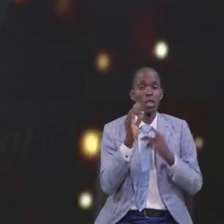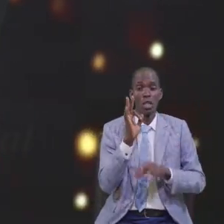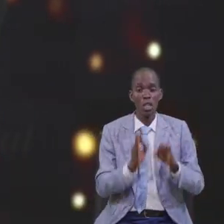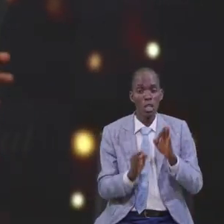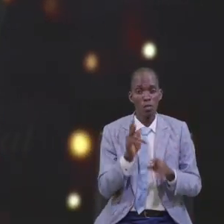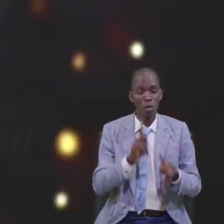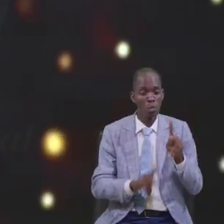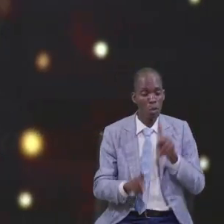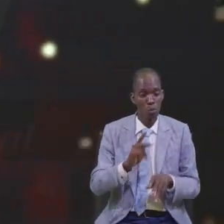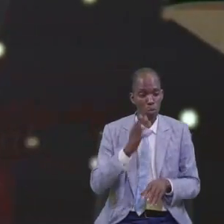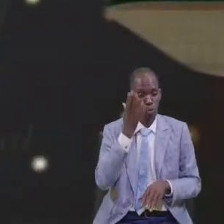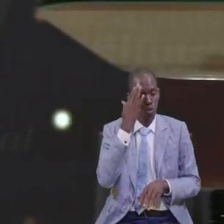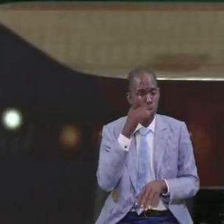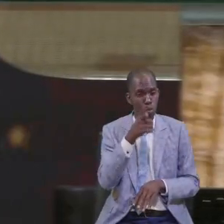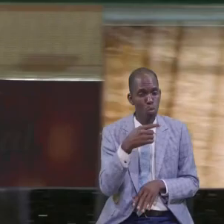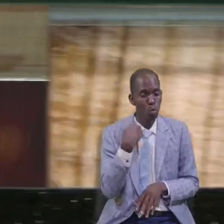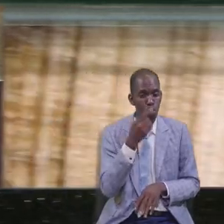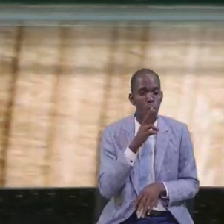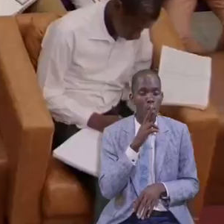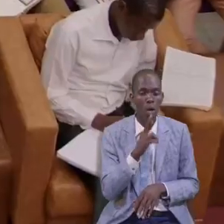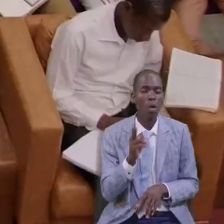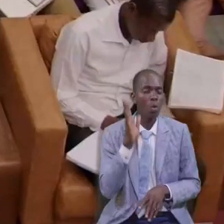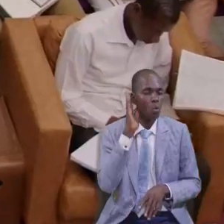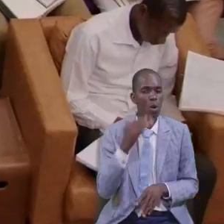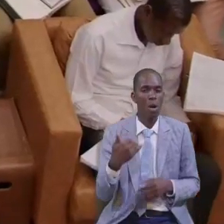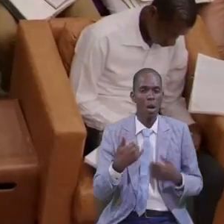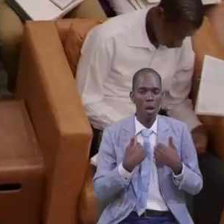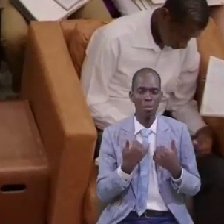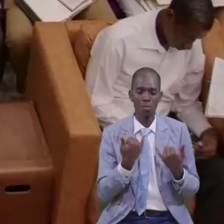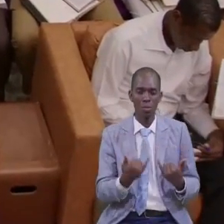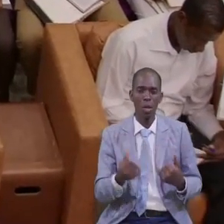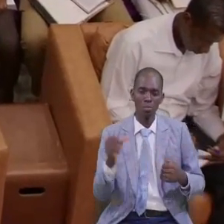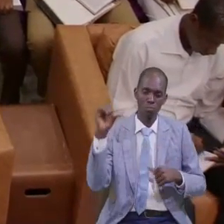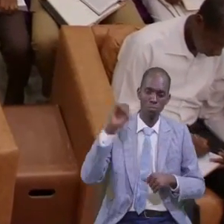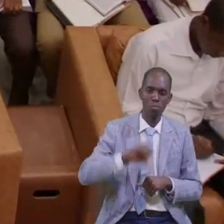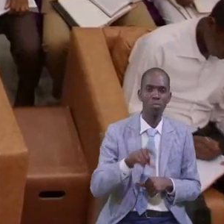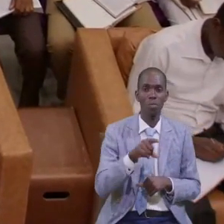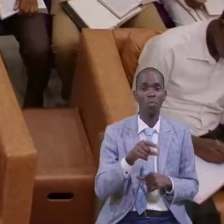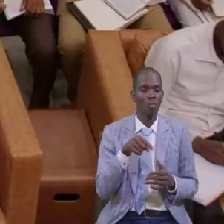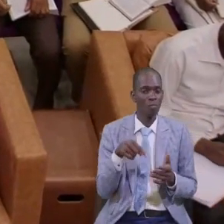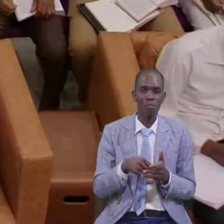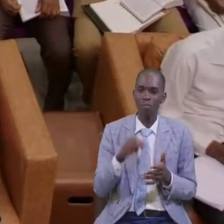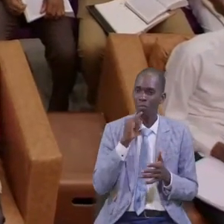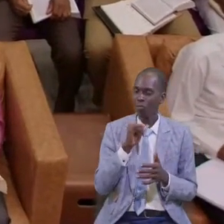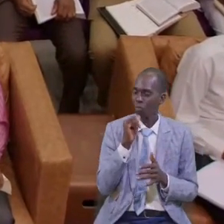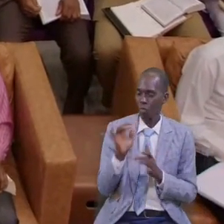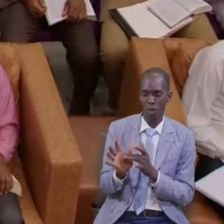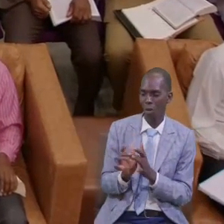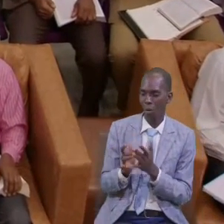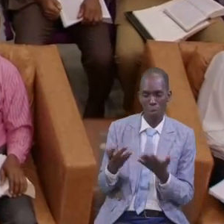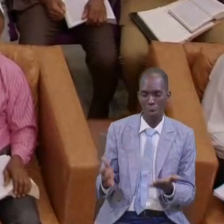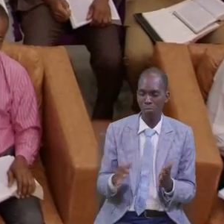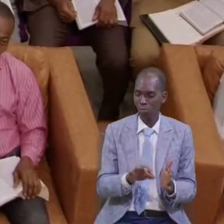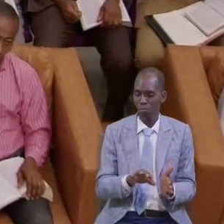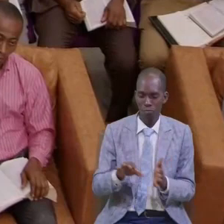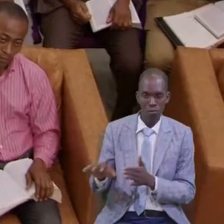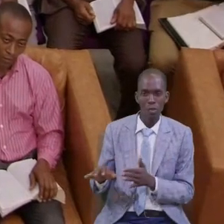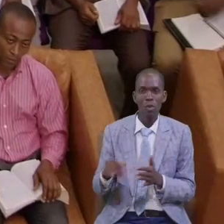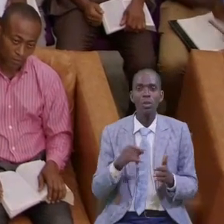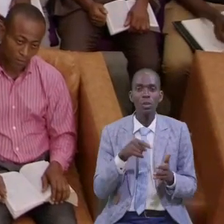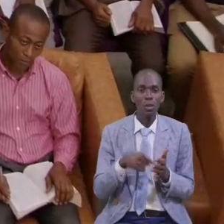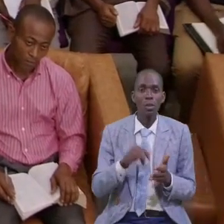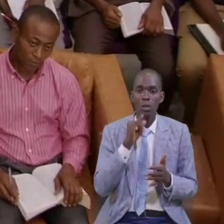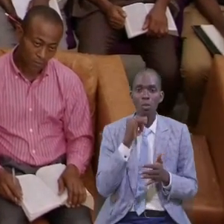they would have condemned you. That this is not scriptural now. This is not Bible now. This is not what we know and what